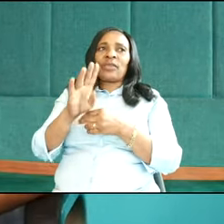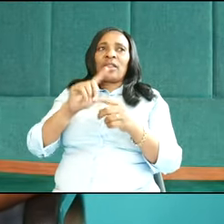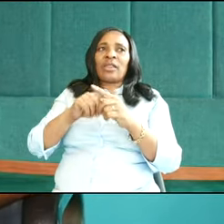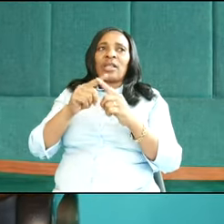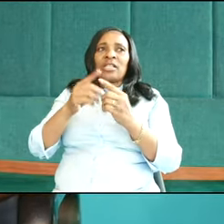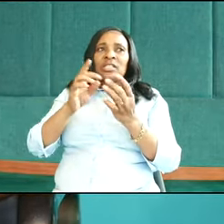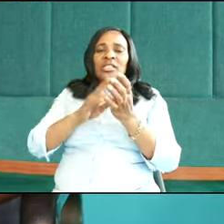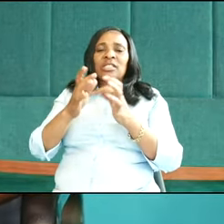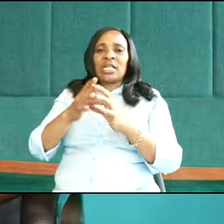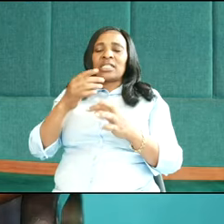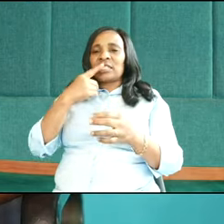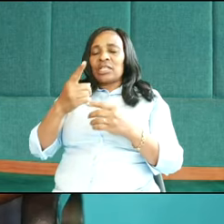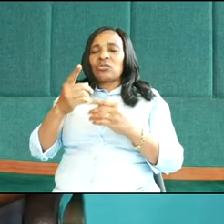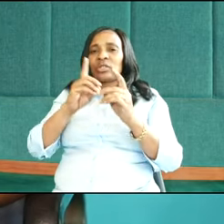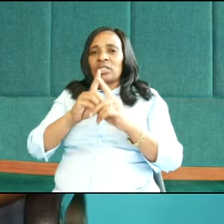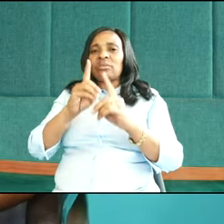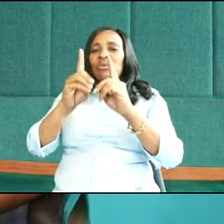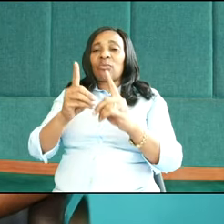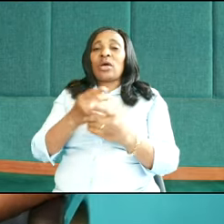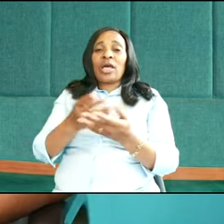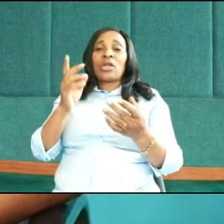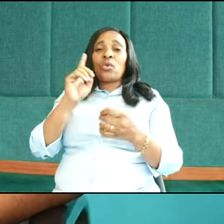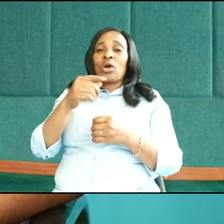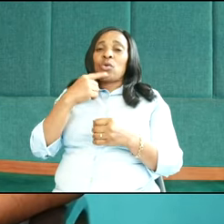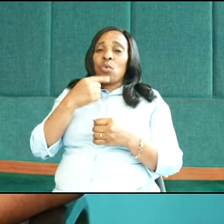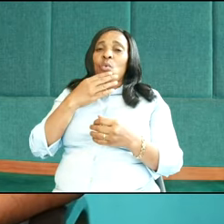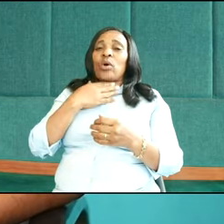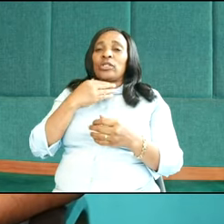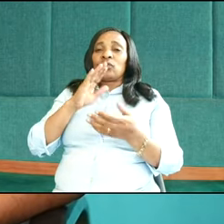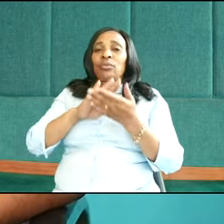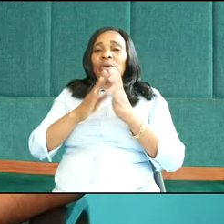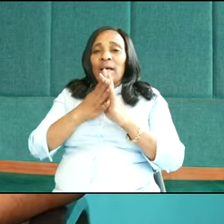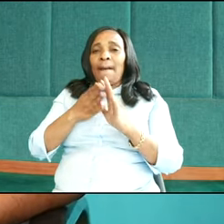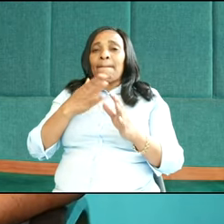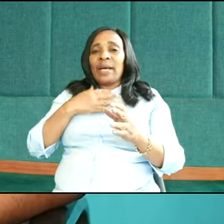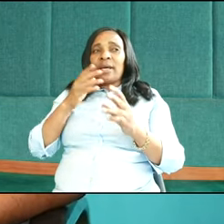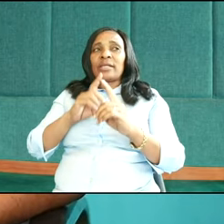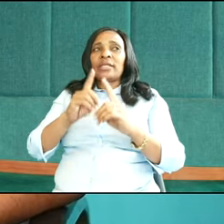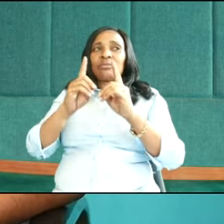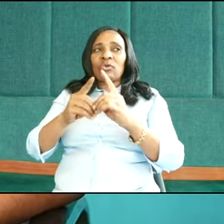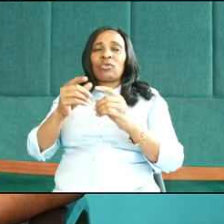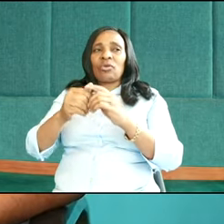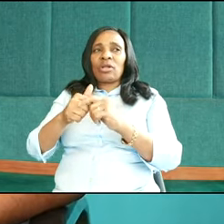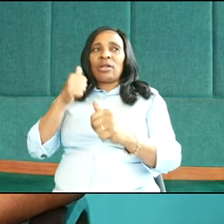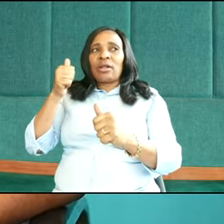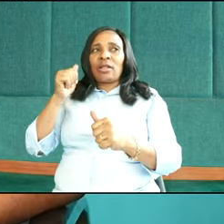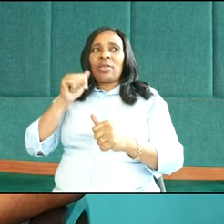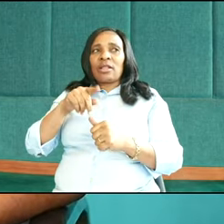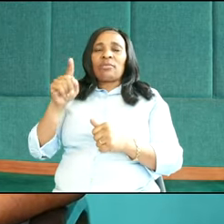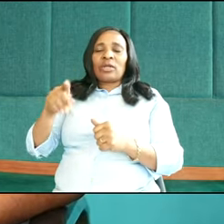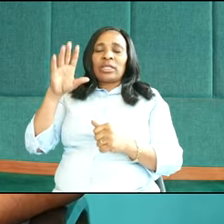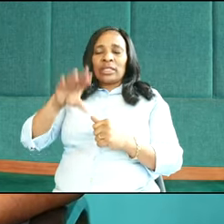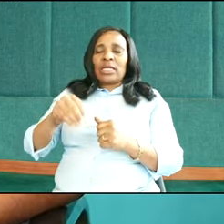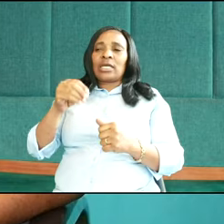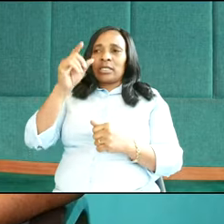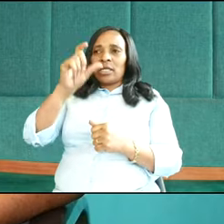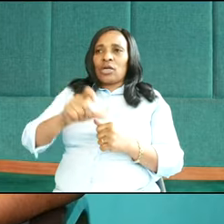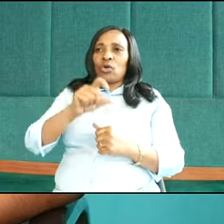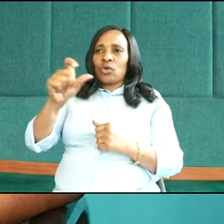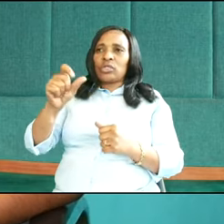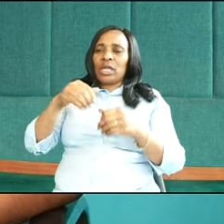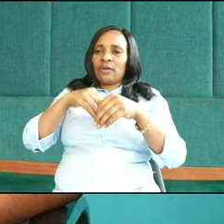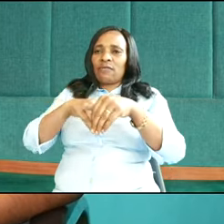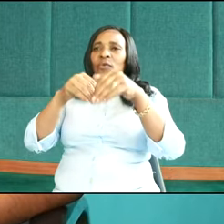Jesus said to his disciples, whoever wants to be my disciple must deny themselves and take up their cross mm-hmm. and follow me.